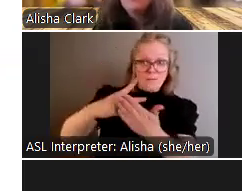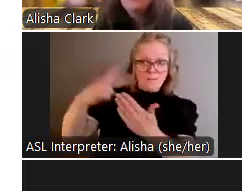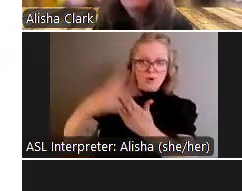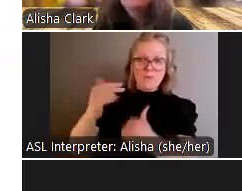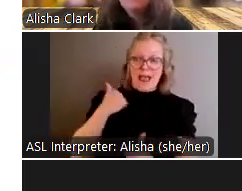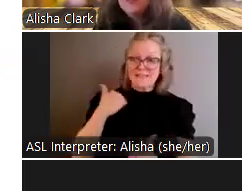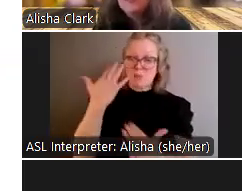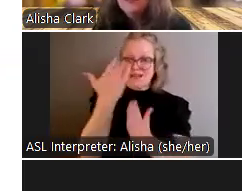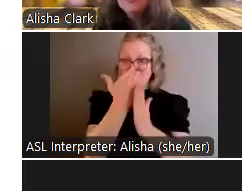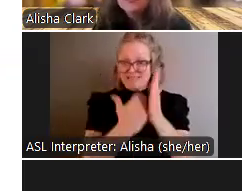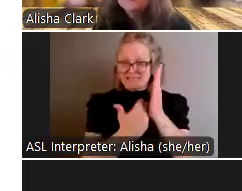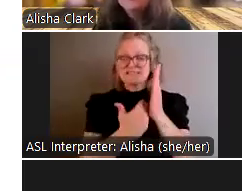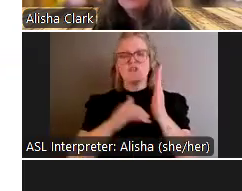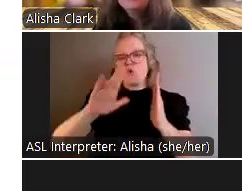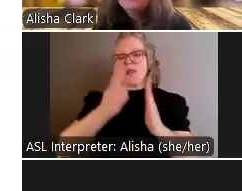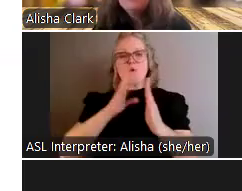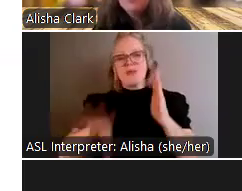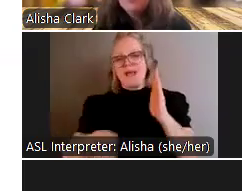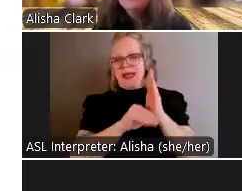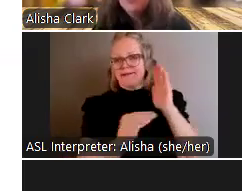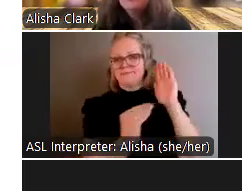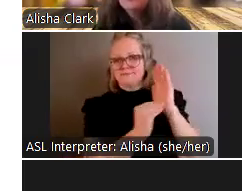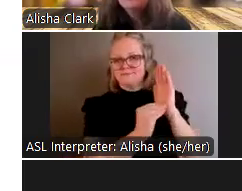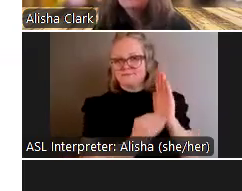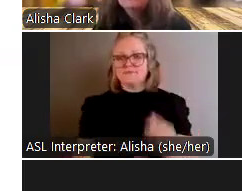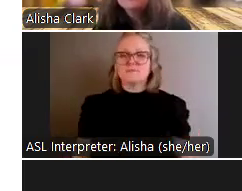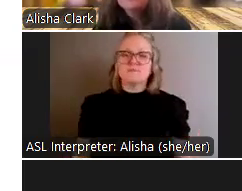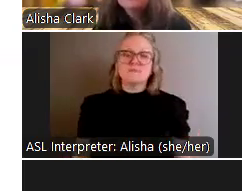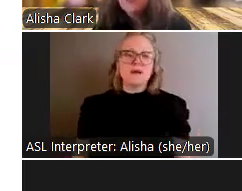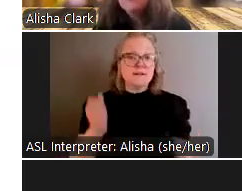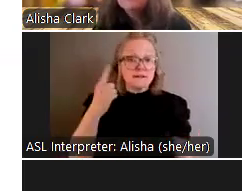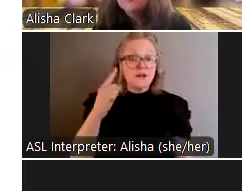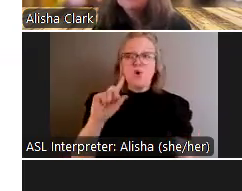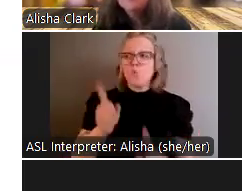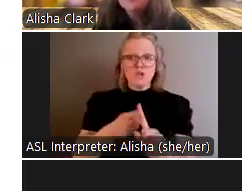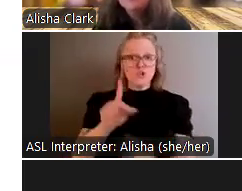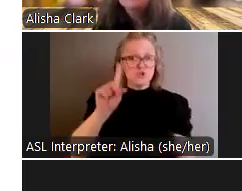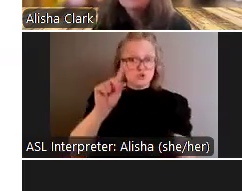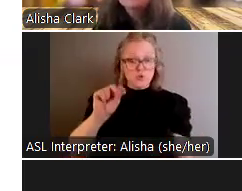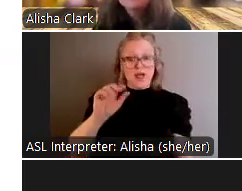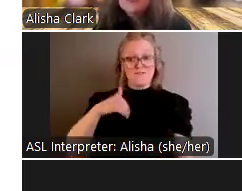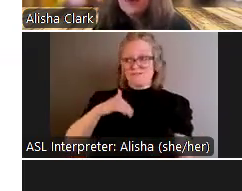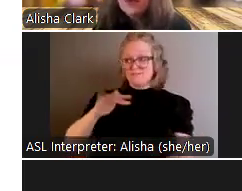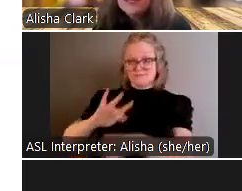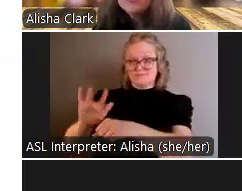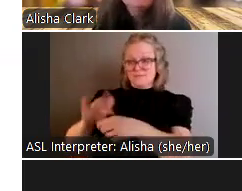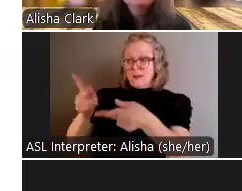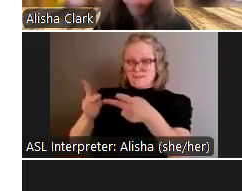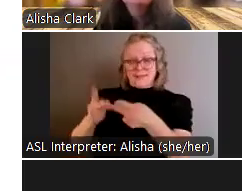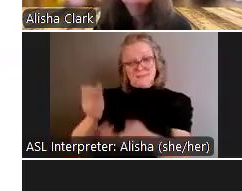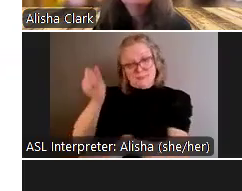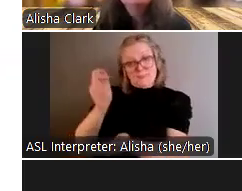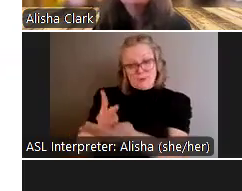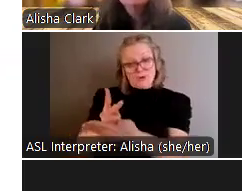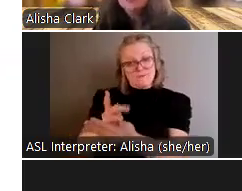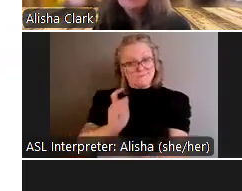go on the waiting list. But when you do receive that slot, the next step in the process is an